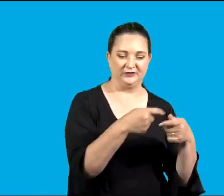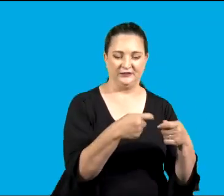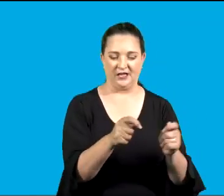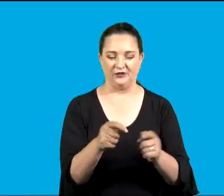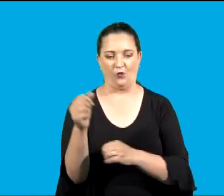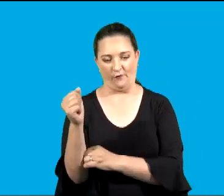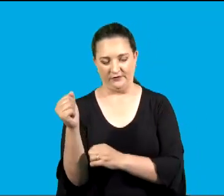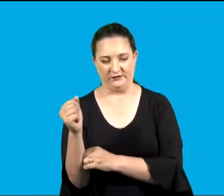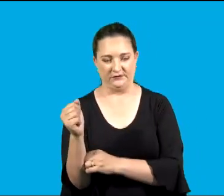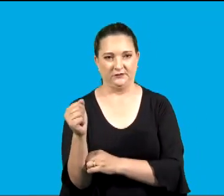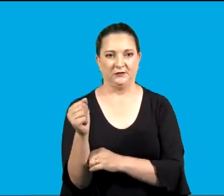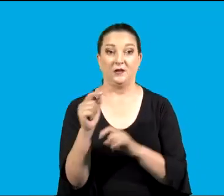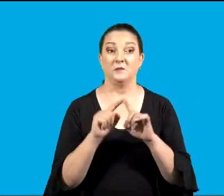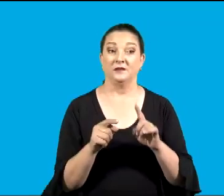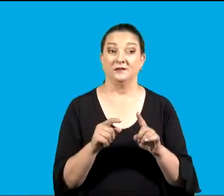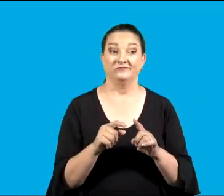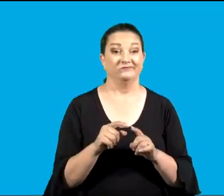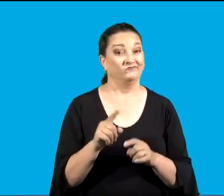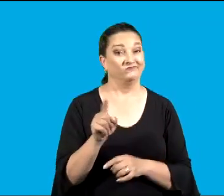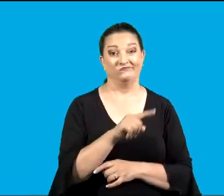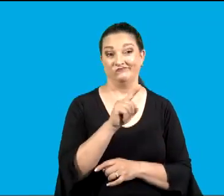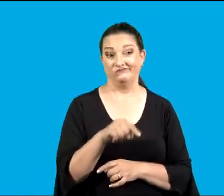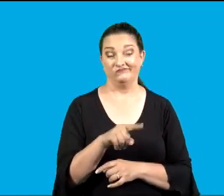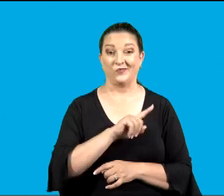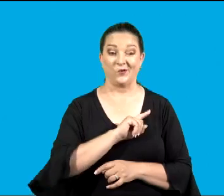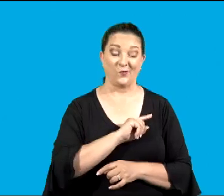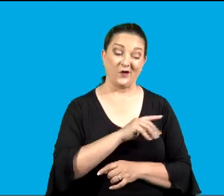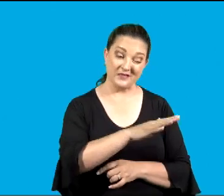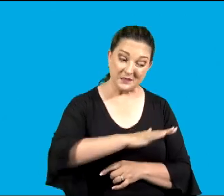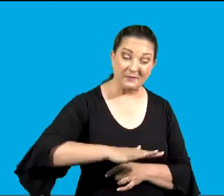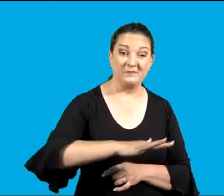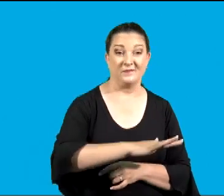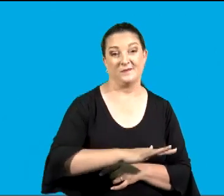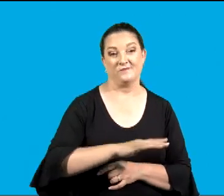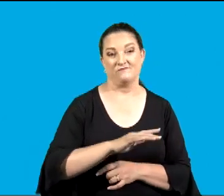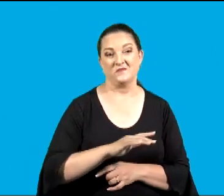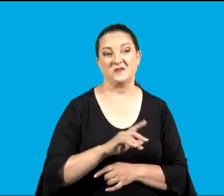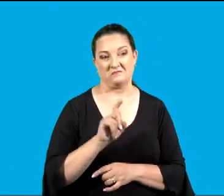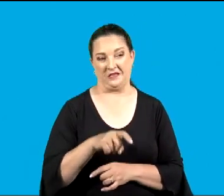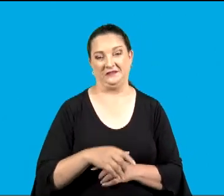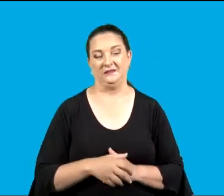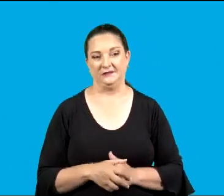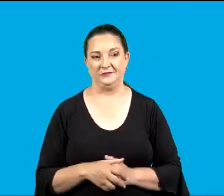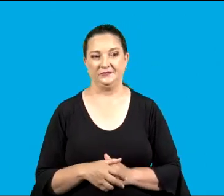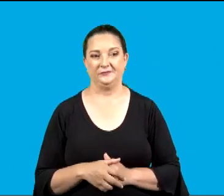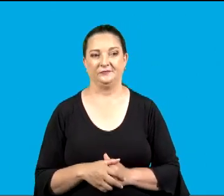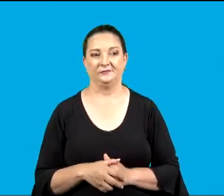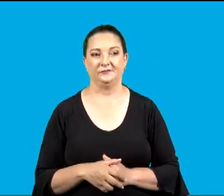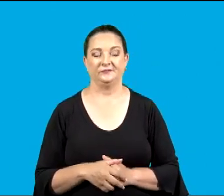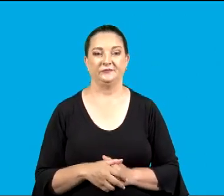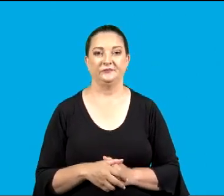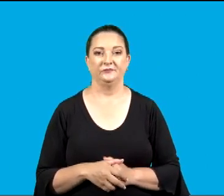respectively. It should have been allocated according to the floor space as follows.